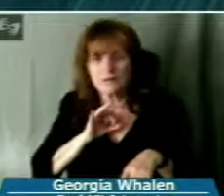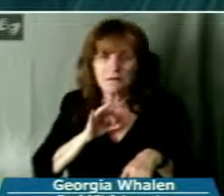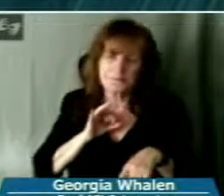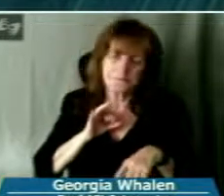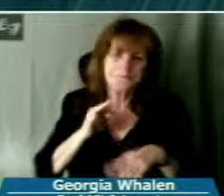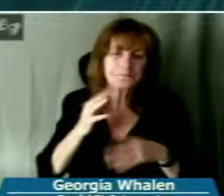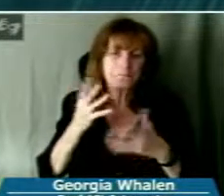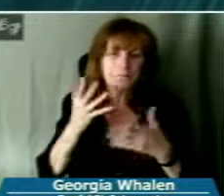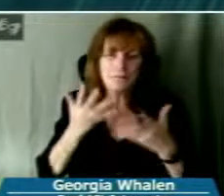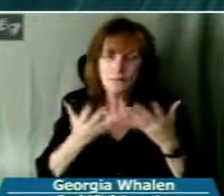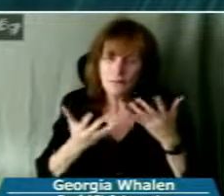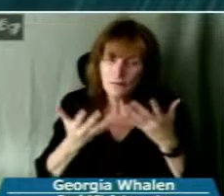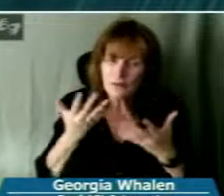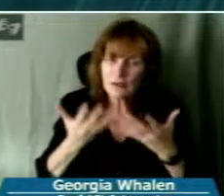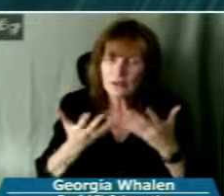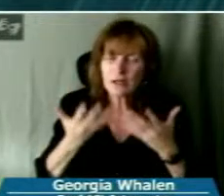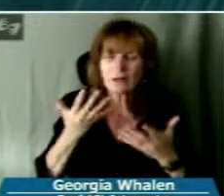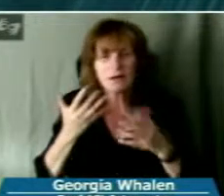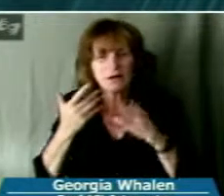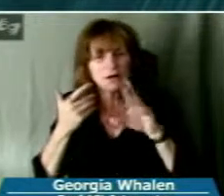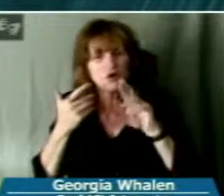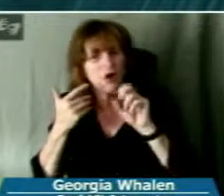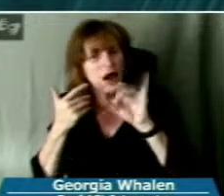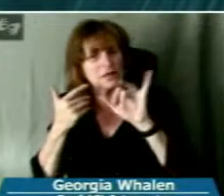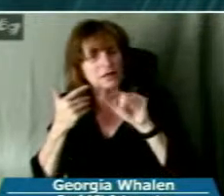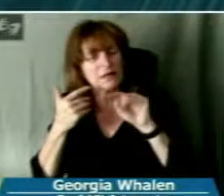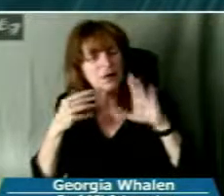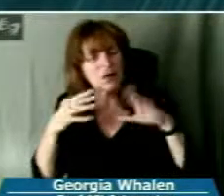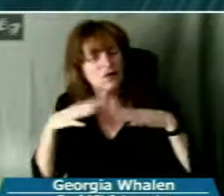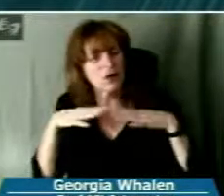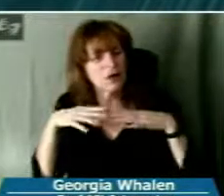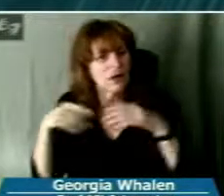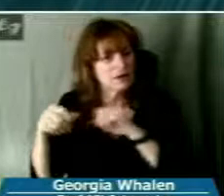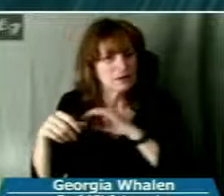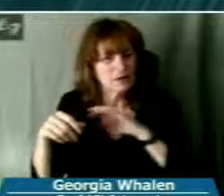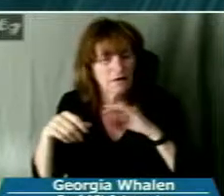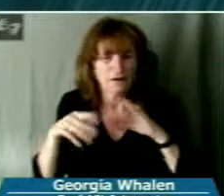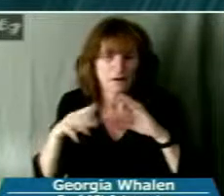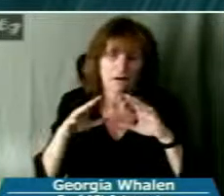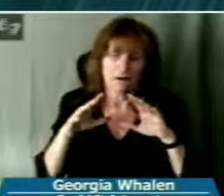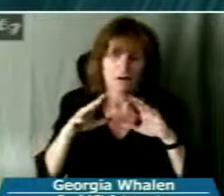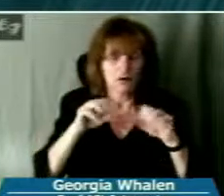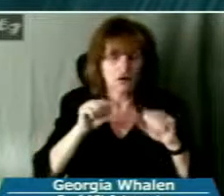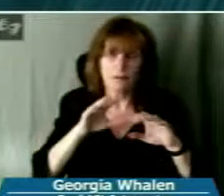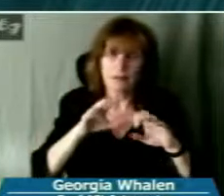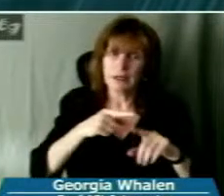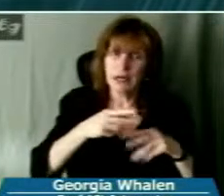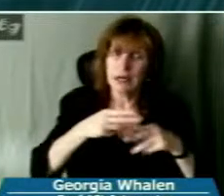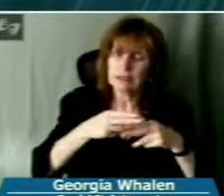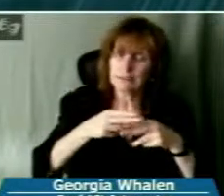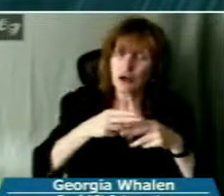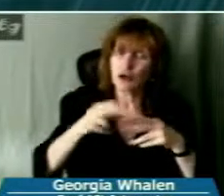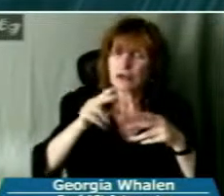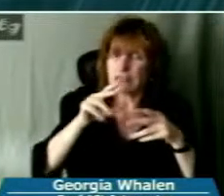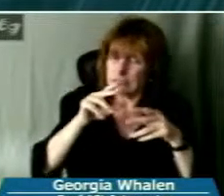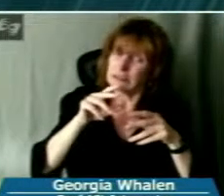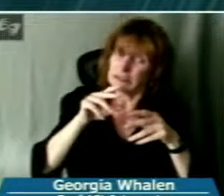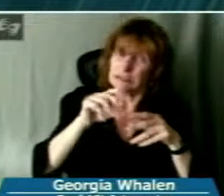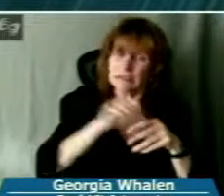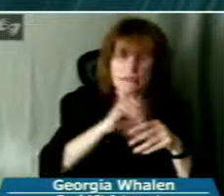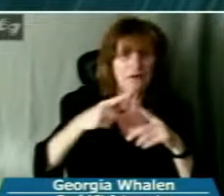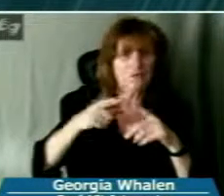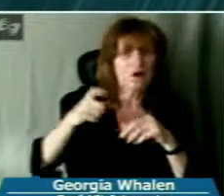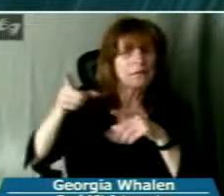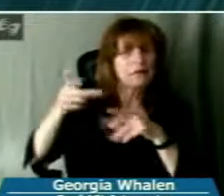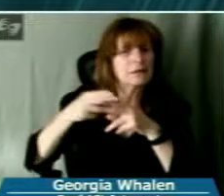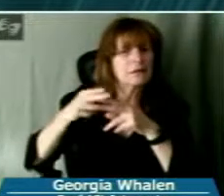the Roslyn per se, or they may be staff who were part of home and community care, the other service providing organizations who came in to